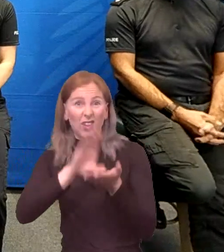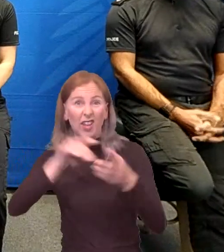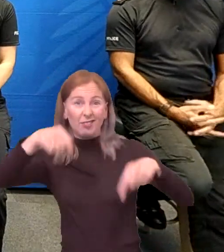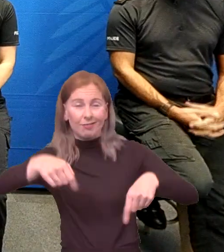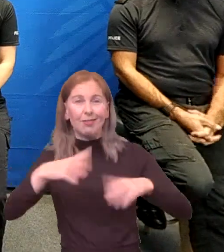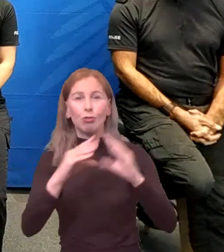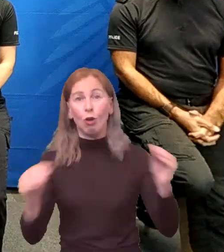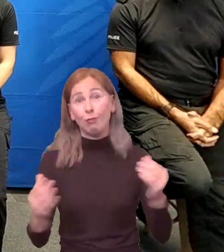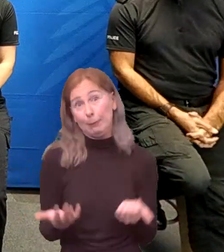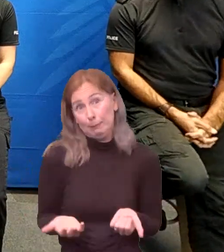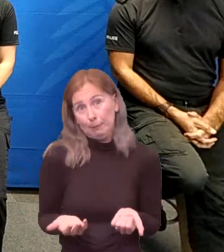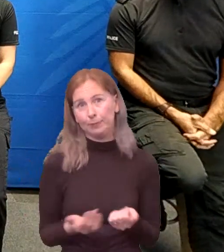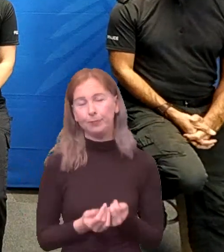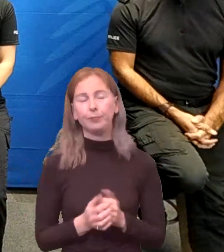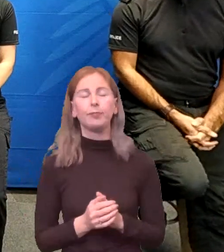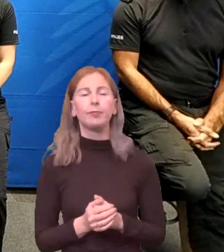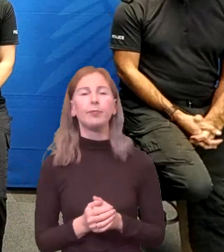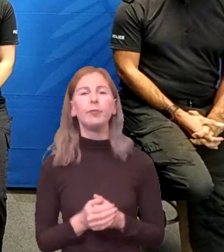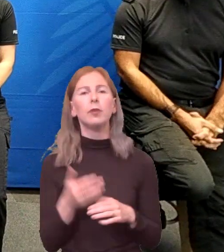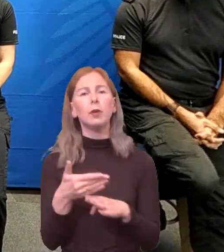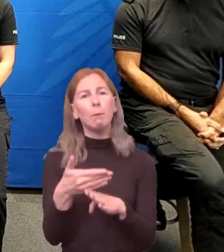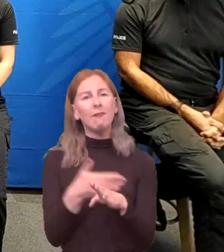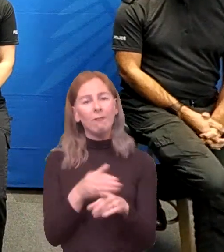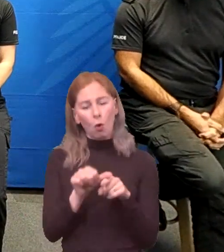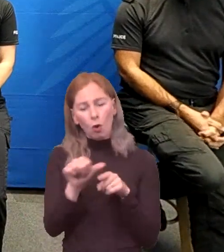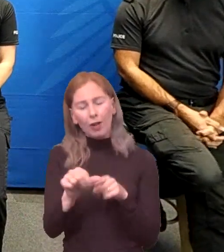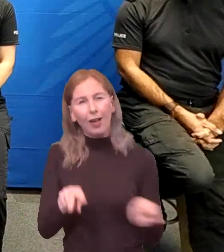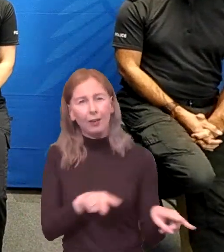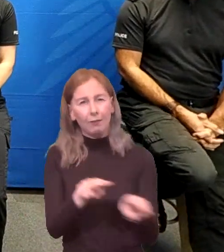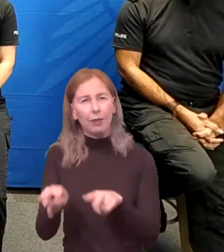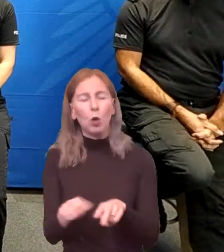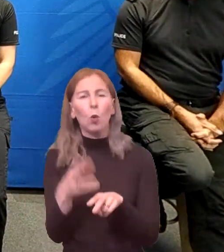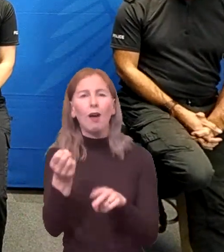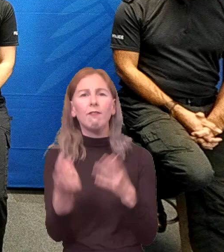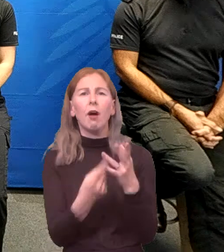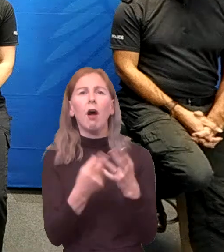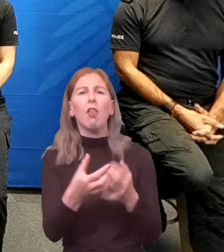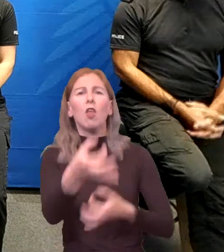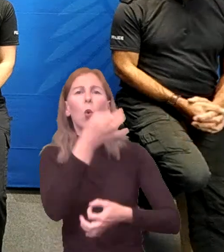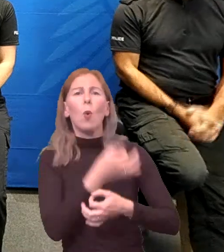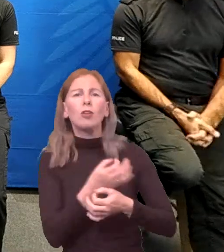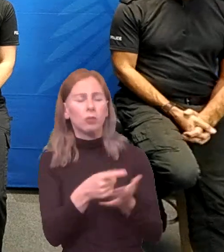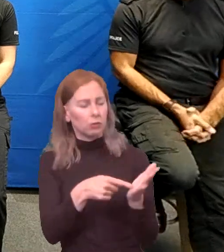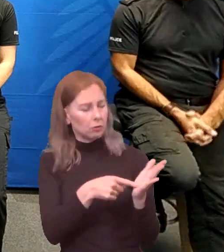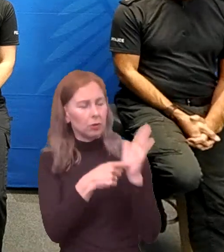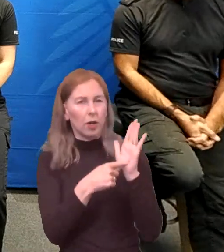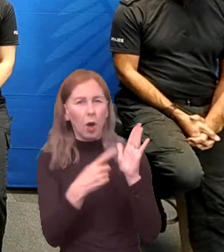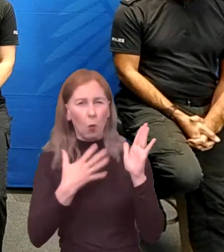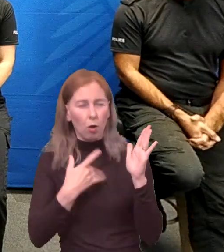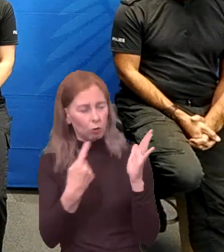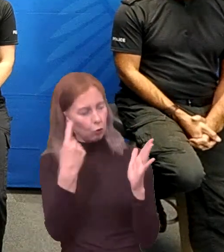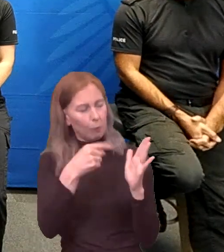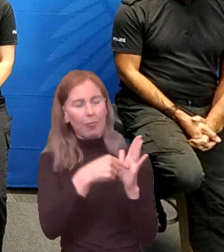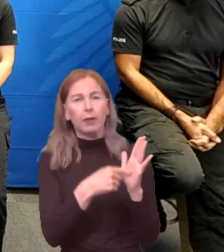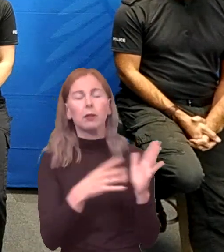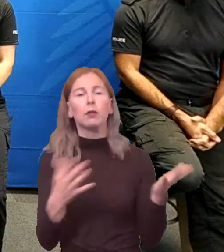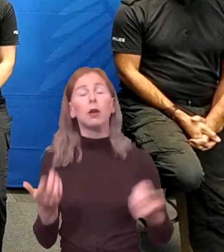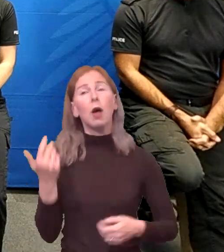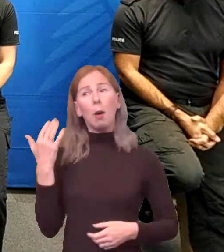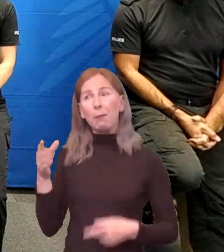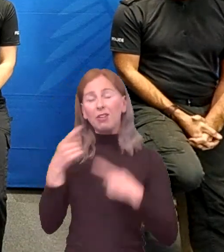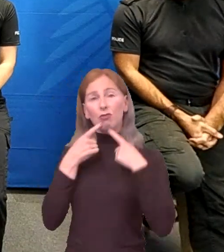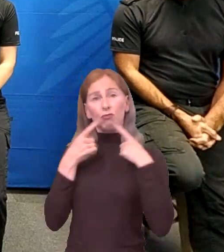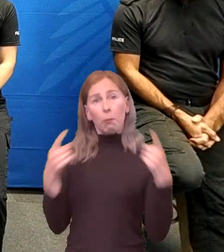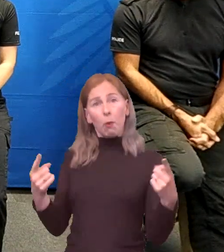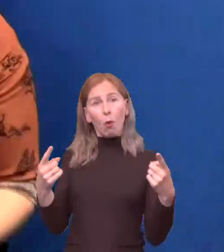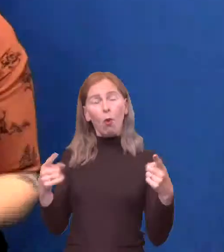Before we go to our next video, we'll just go through another question that we commonly get, which is, I reported a rural crime to the police,